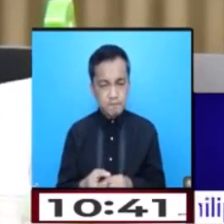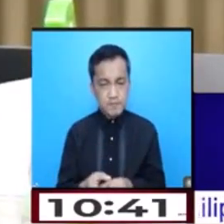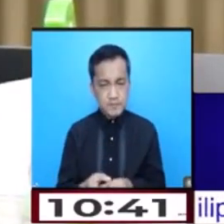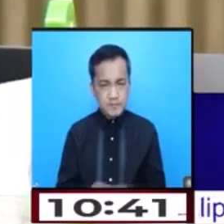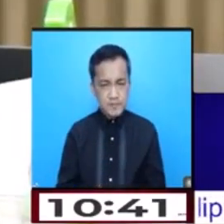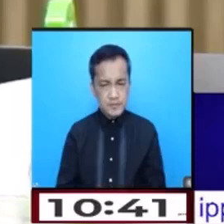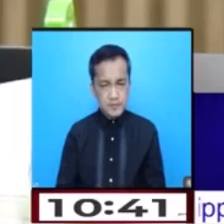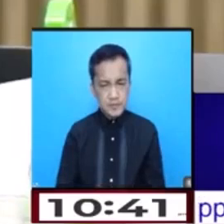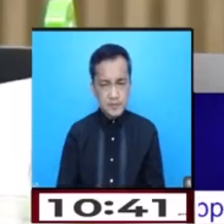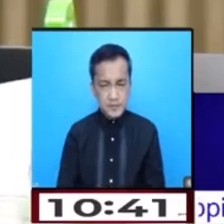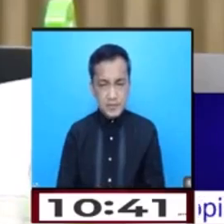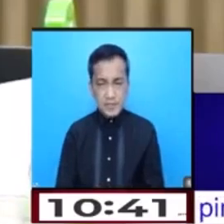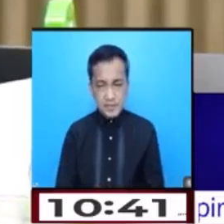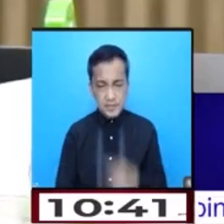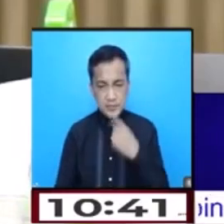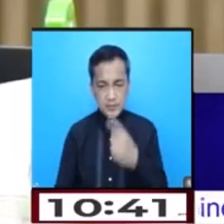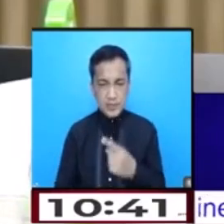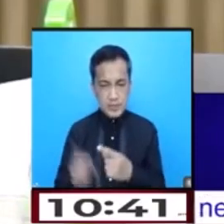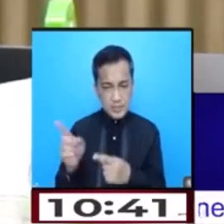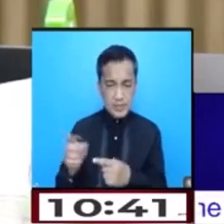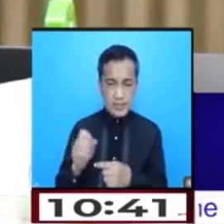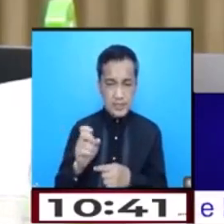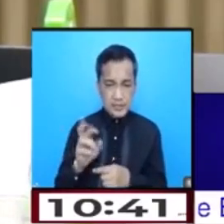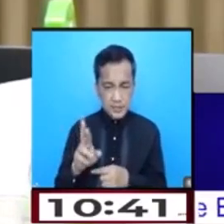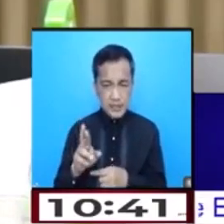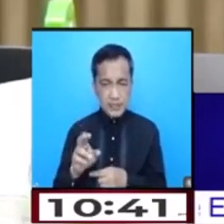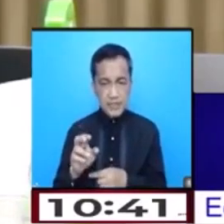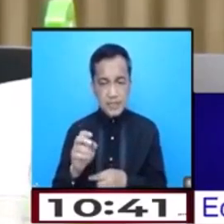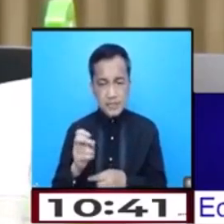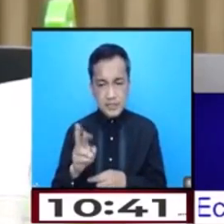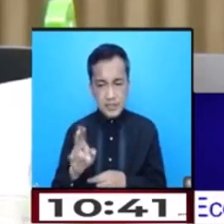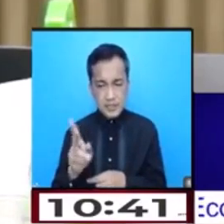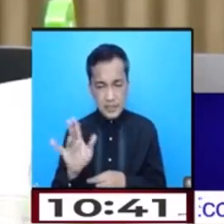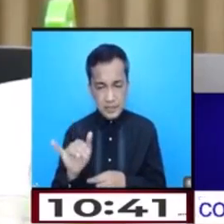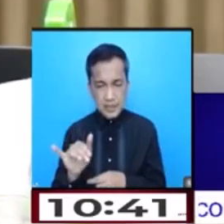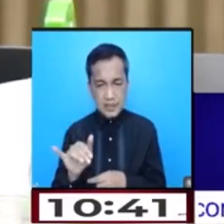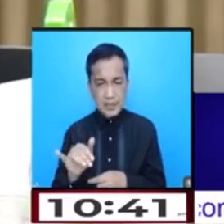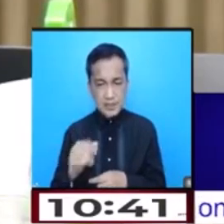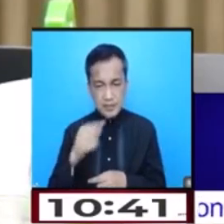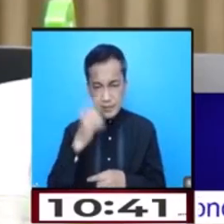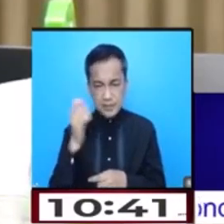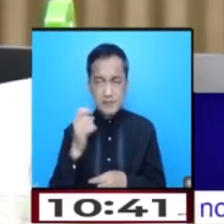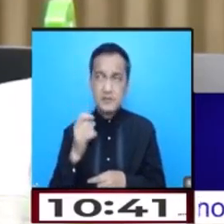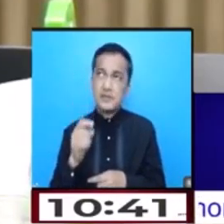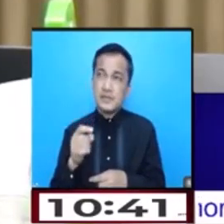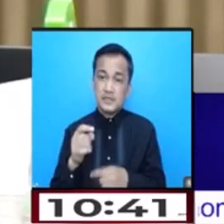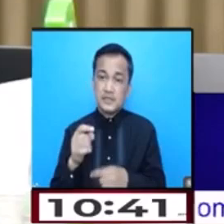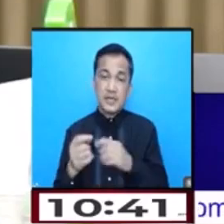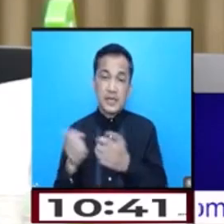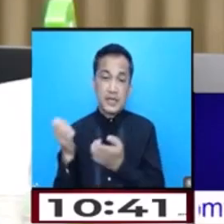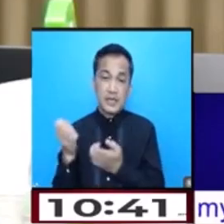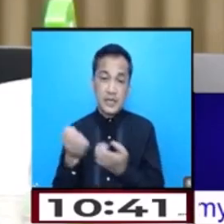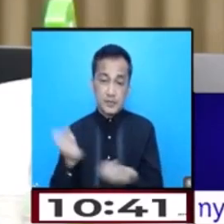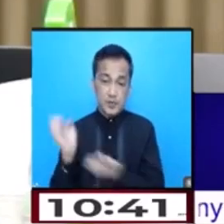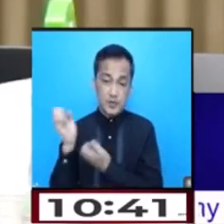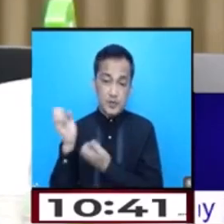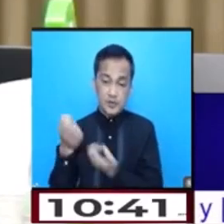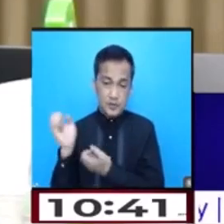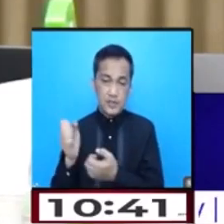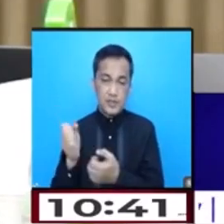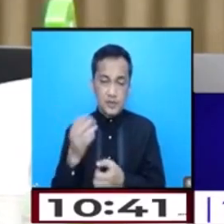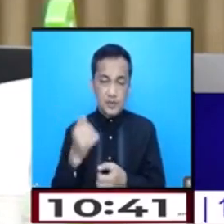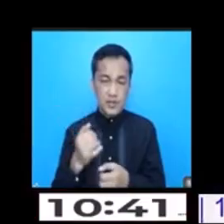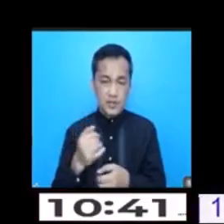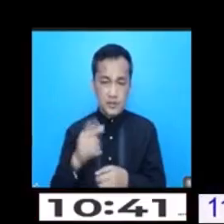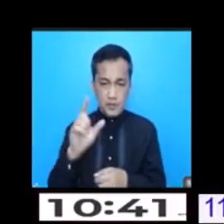sinabi ni Sec RC na it's basically the exports, ano, kaya bumaba yung ating manufacturing industry. So I have the numbers